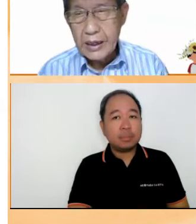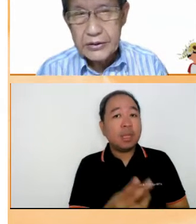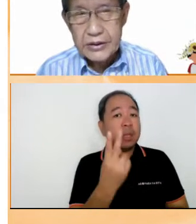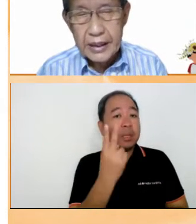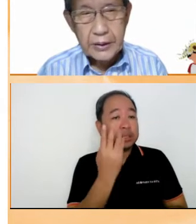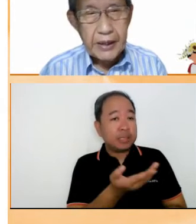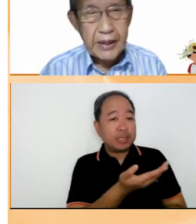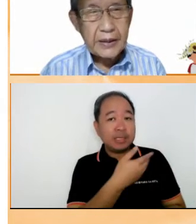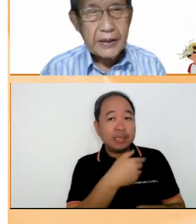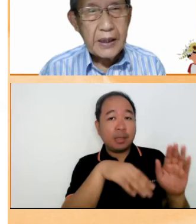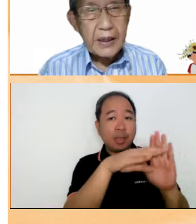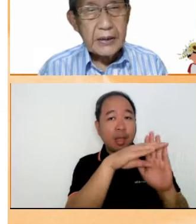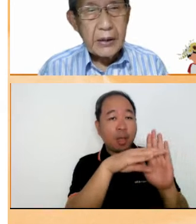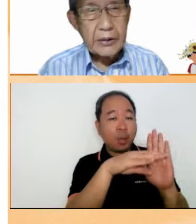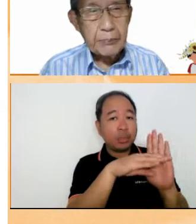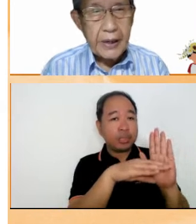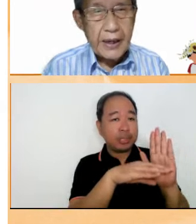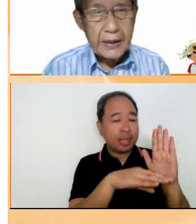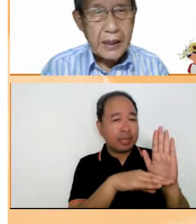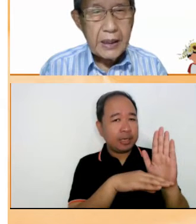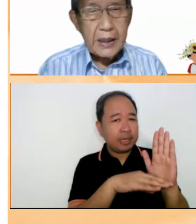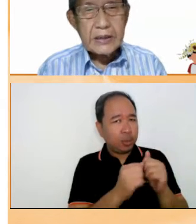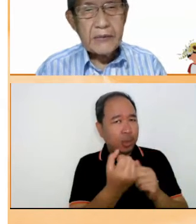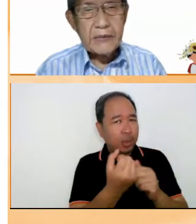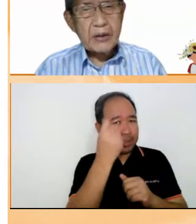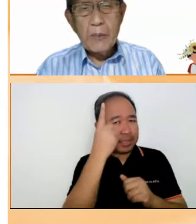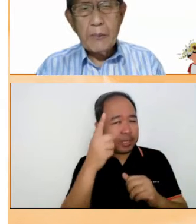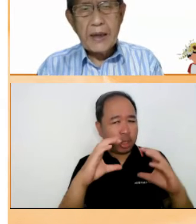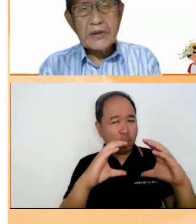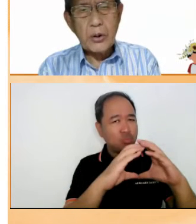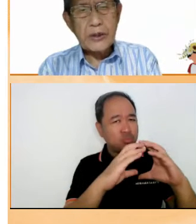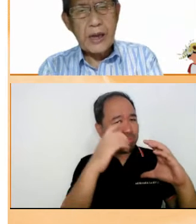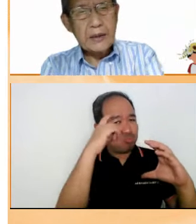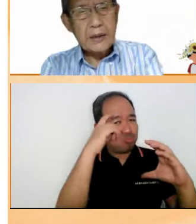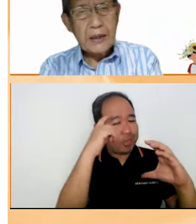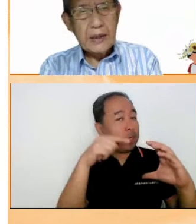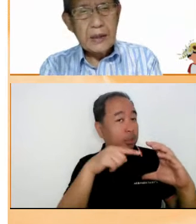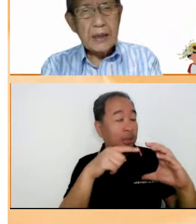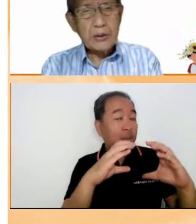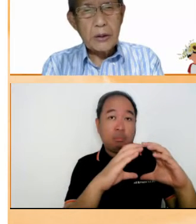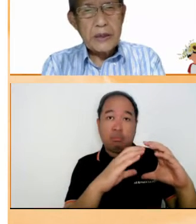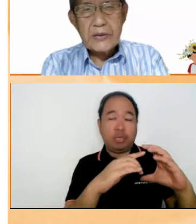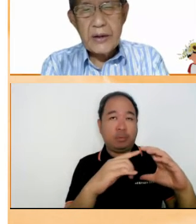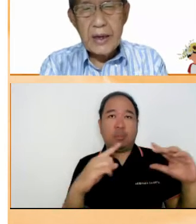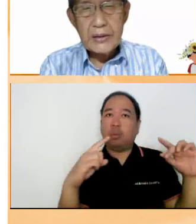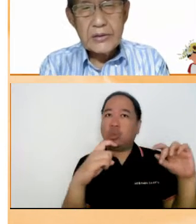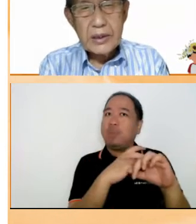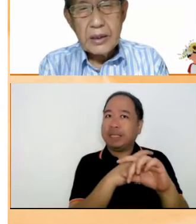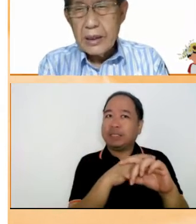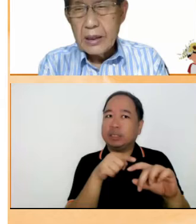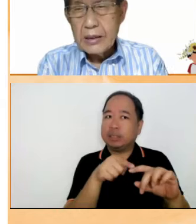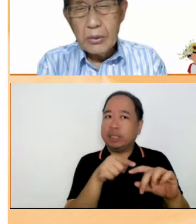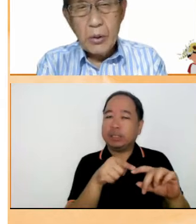We'll understand the brain. Now, the brain is a very complex organ that